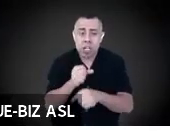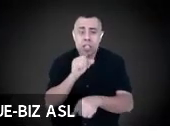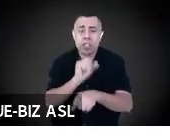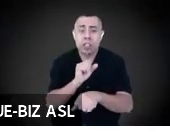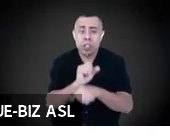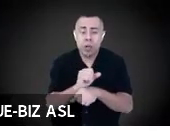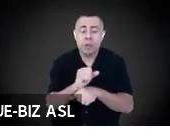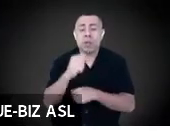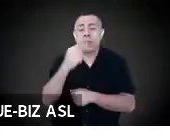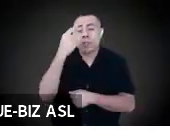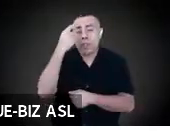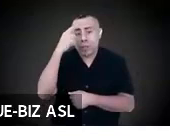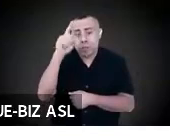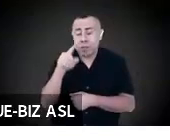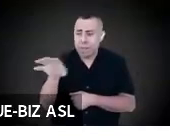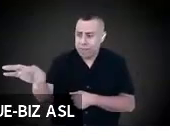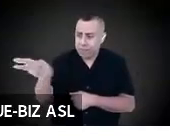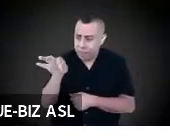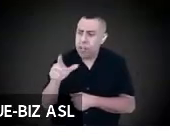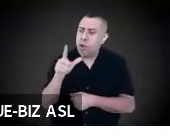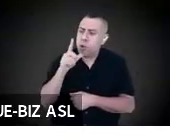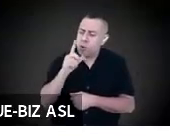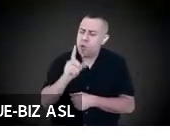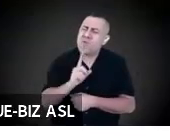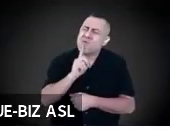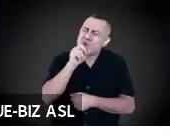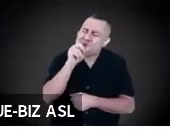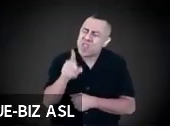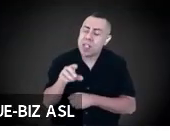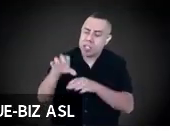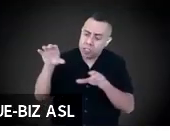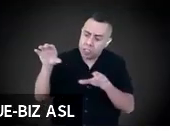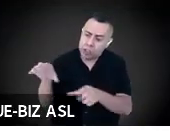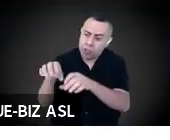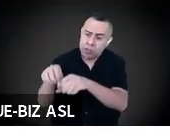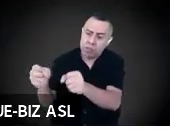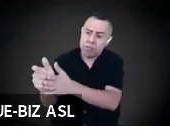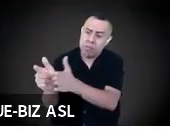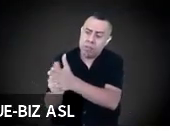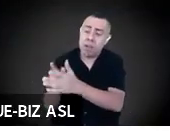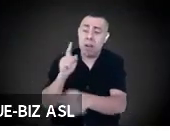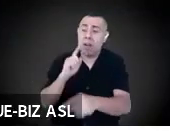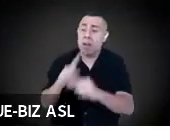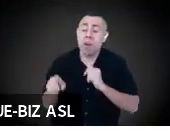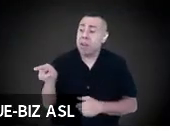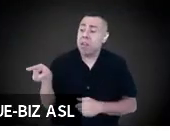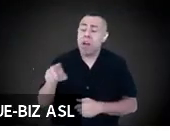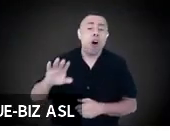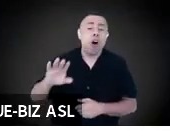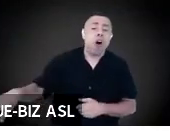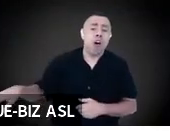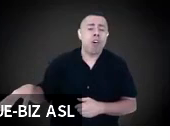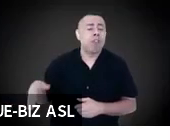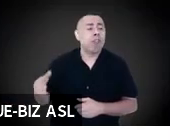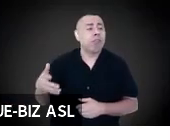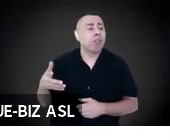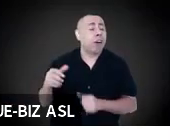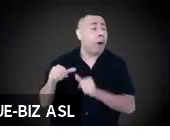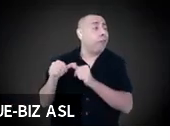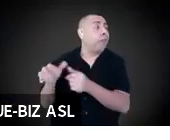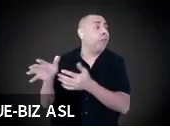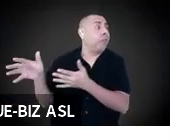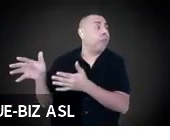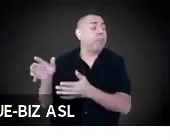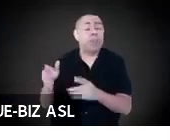who committed that crime, but that's not what they're worried about, because they're gonna let that guy stay on the street to do it again. Yep. You know, yep. As long as we got a guy